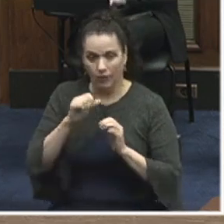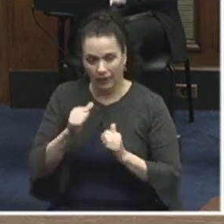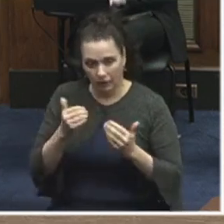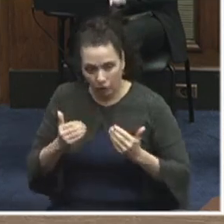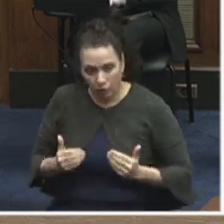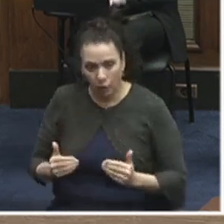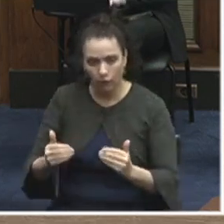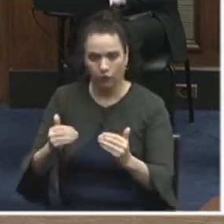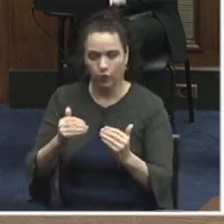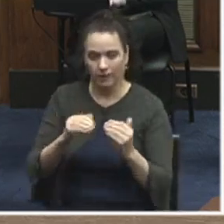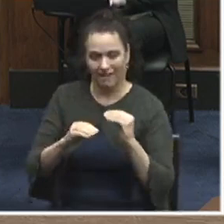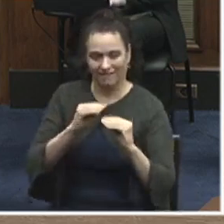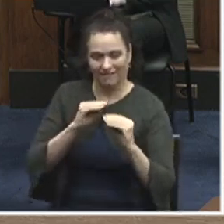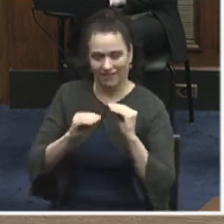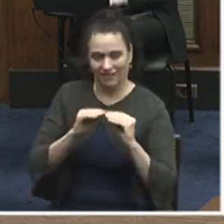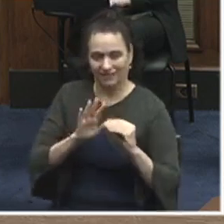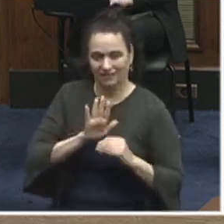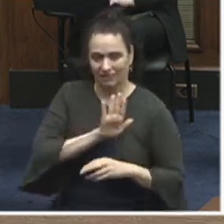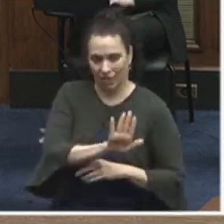their particular vulnerabilities.